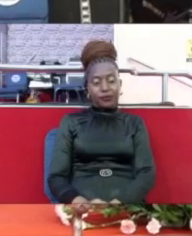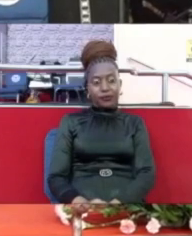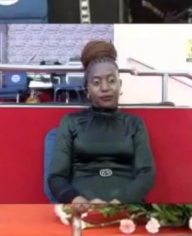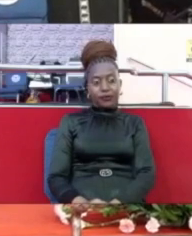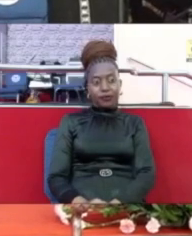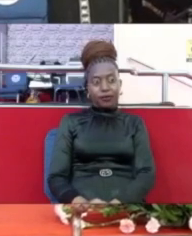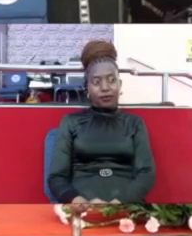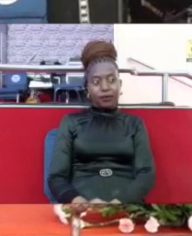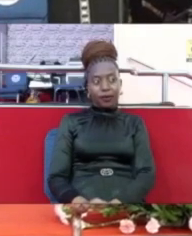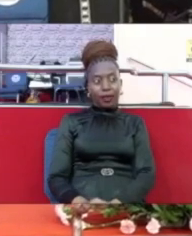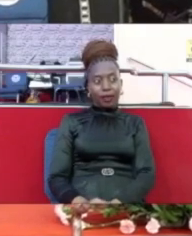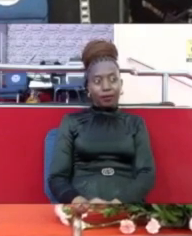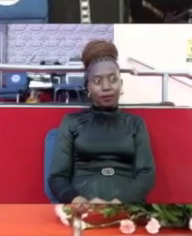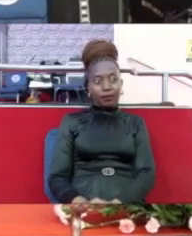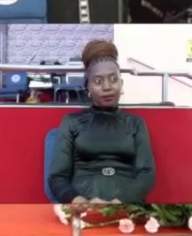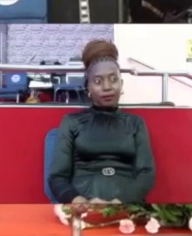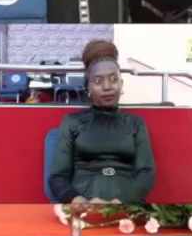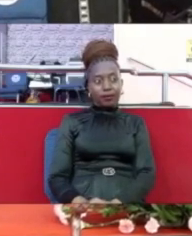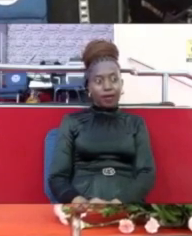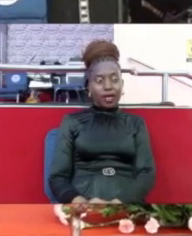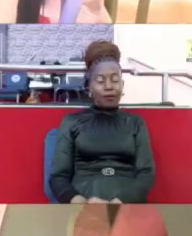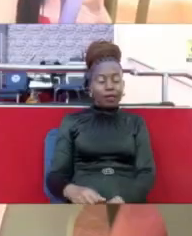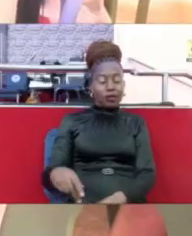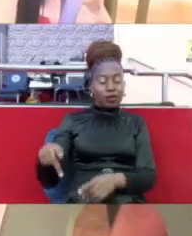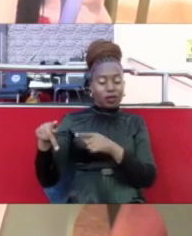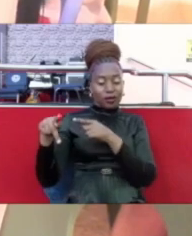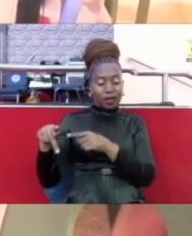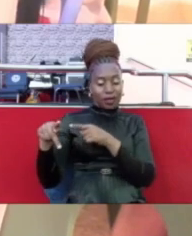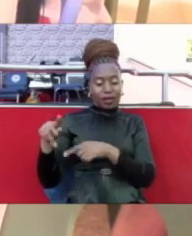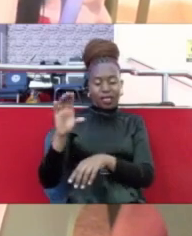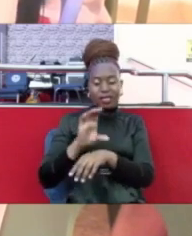the Philippian church was one of the poorest churches.